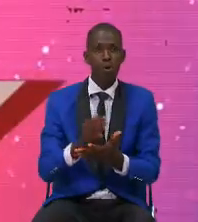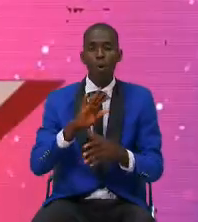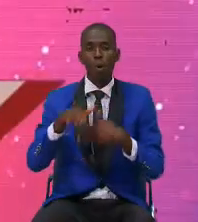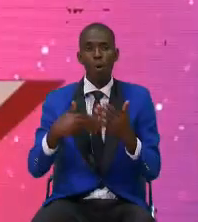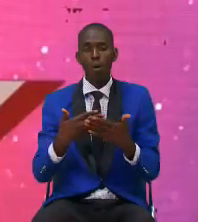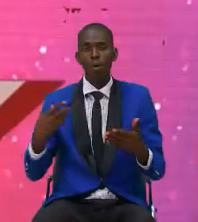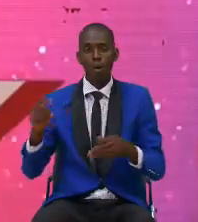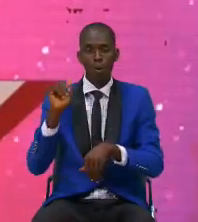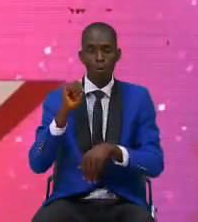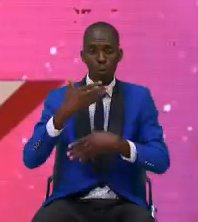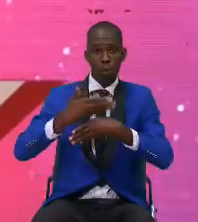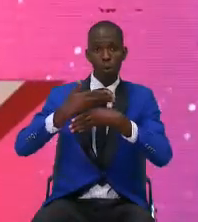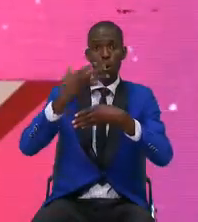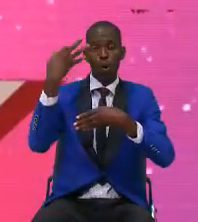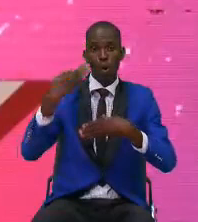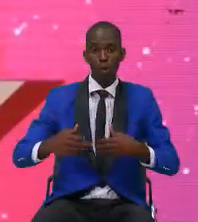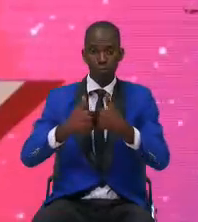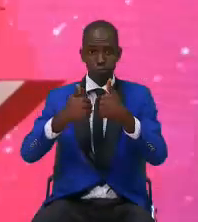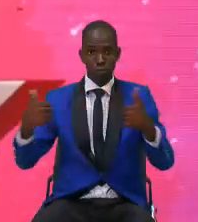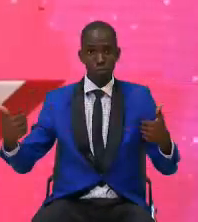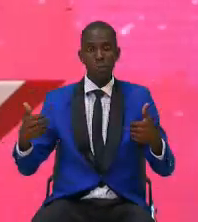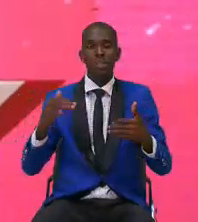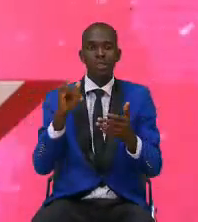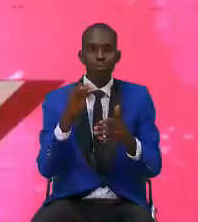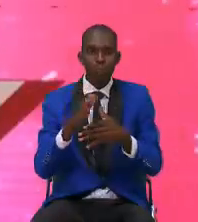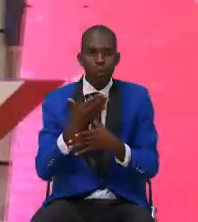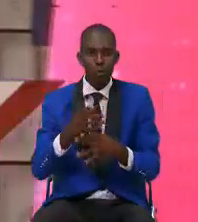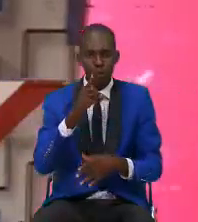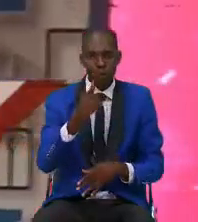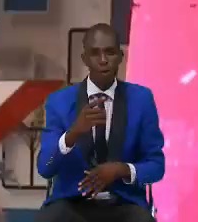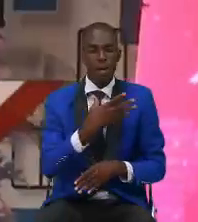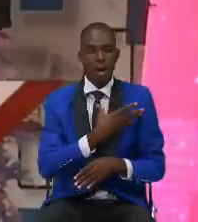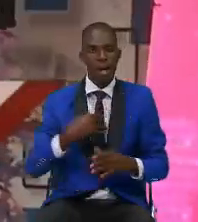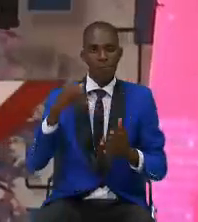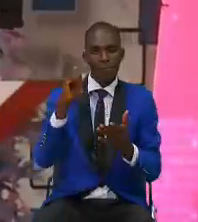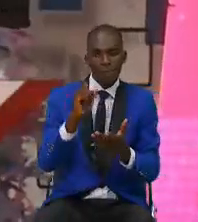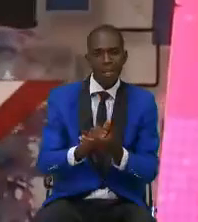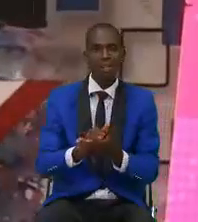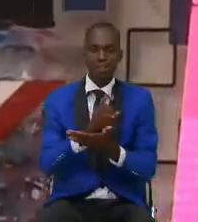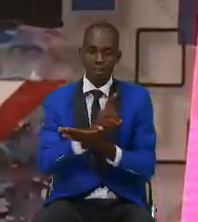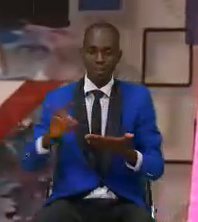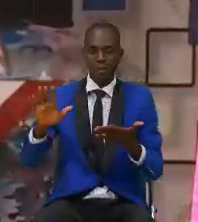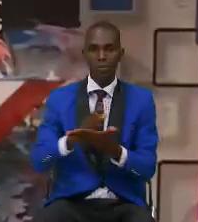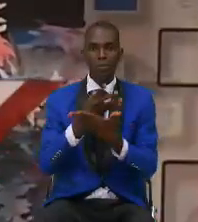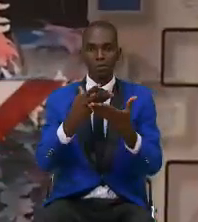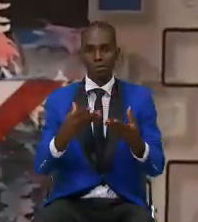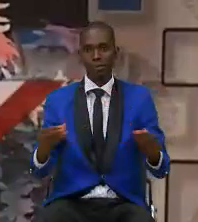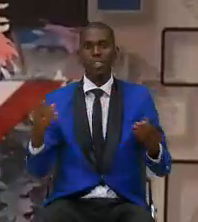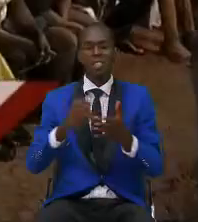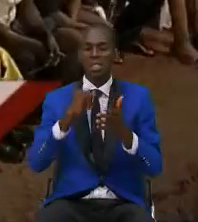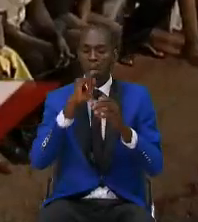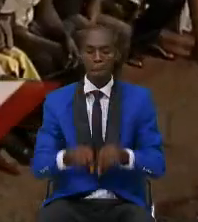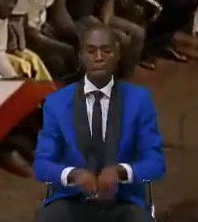demarcation, and all the stumbling blocks between you and that divine solution is broken